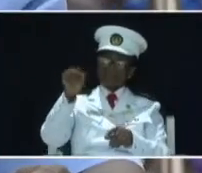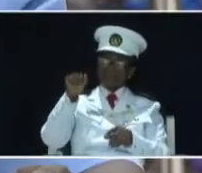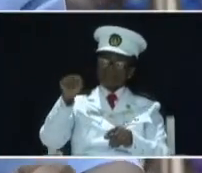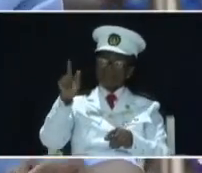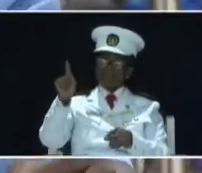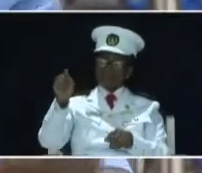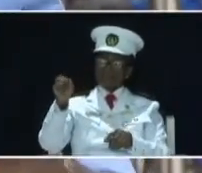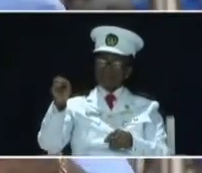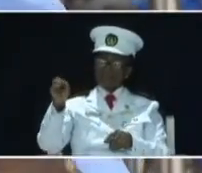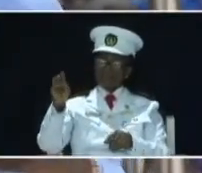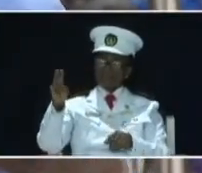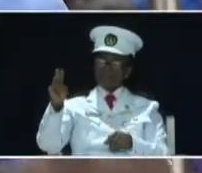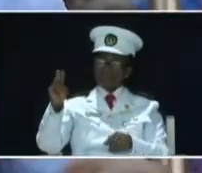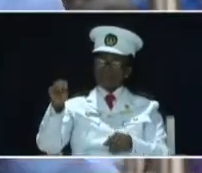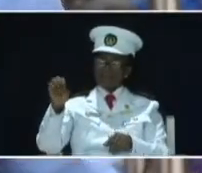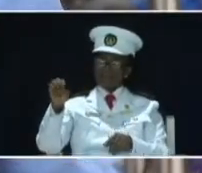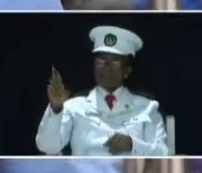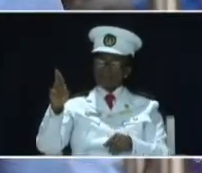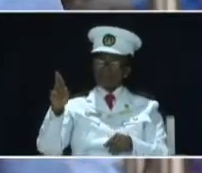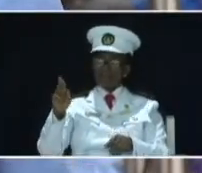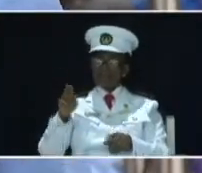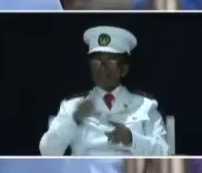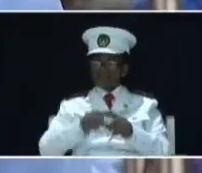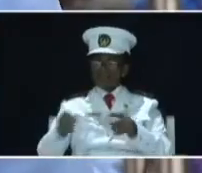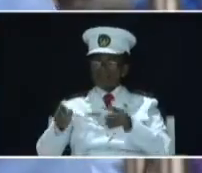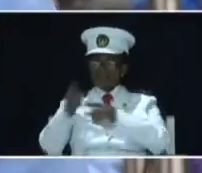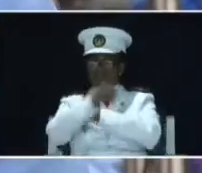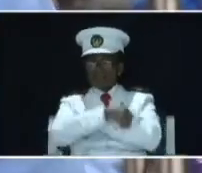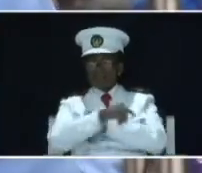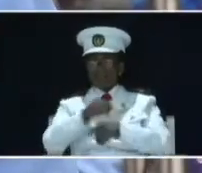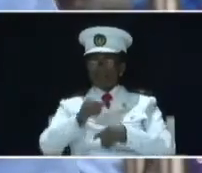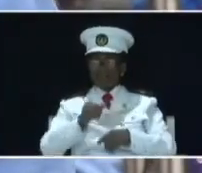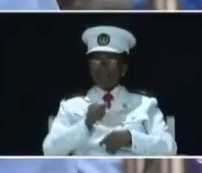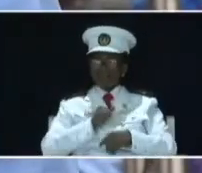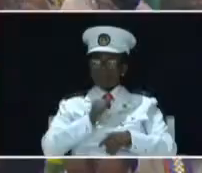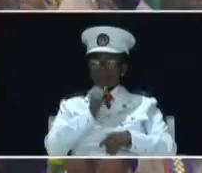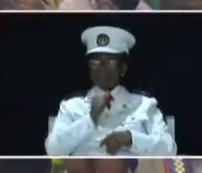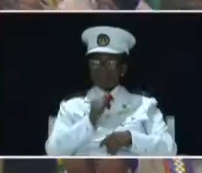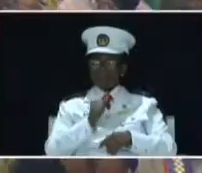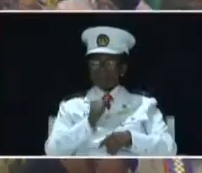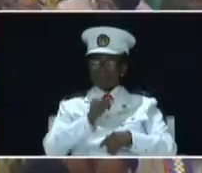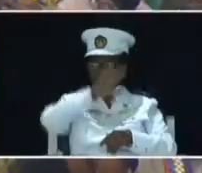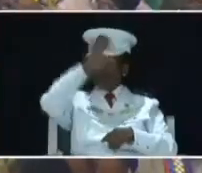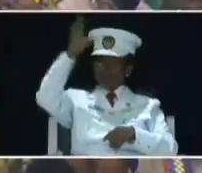But today, by the grace of God, I'm a partner.